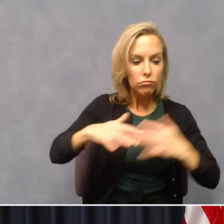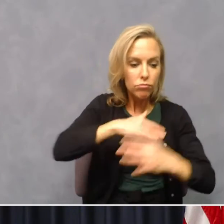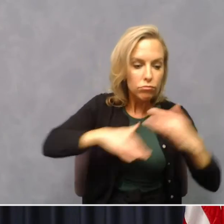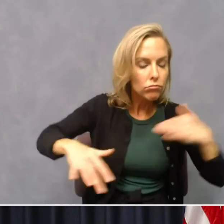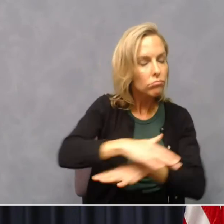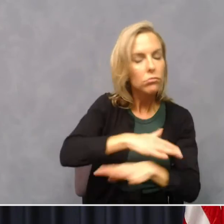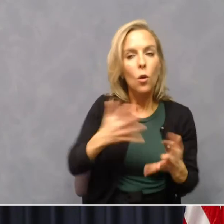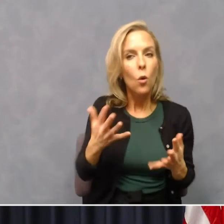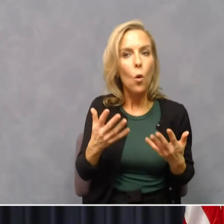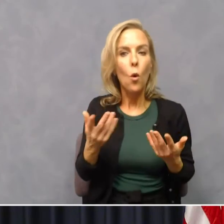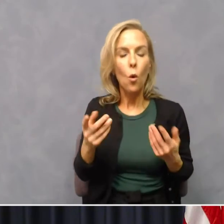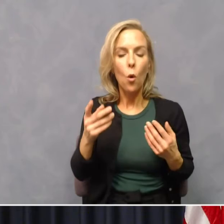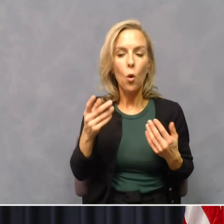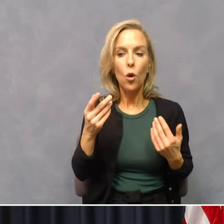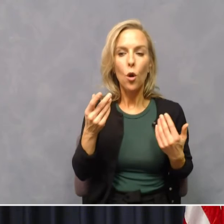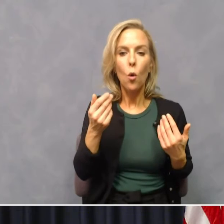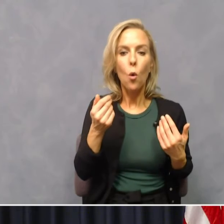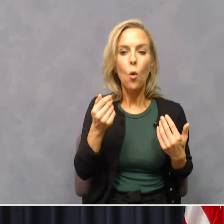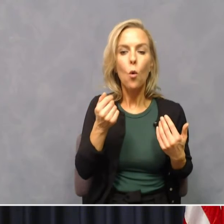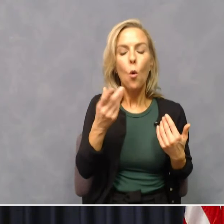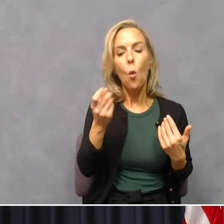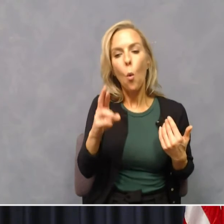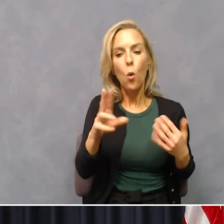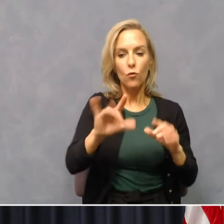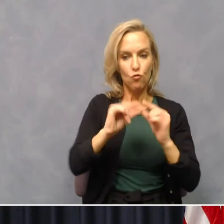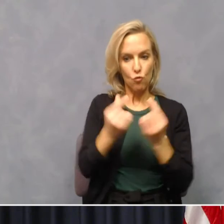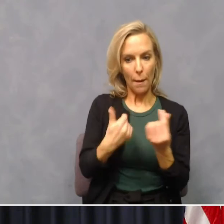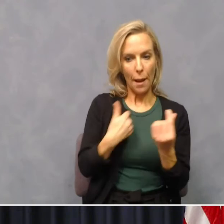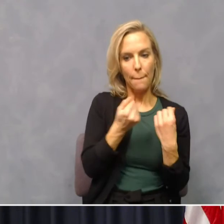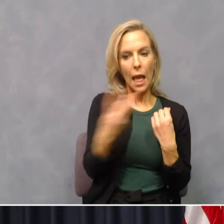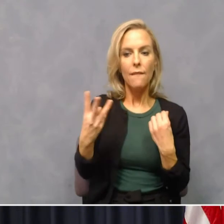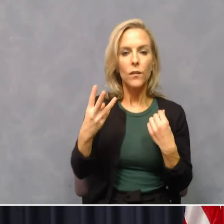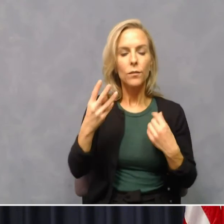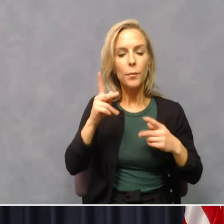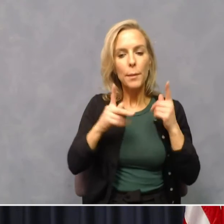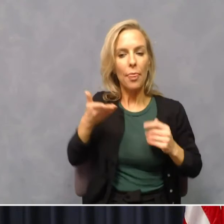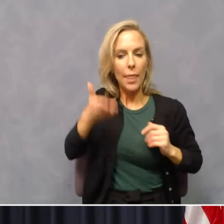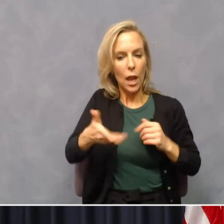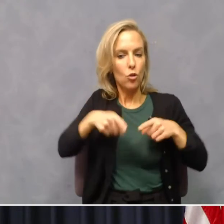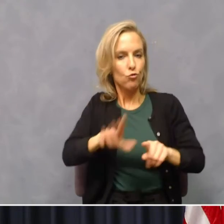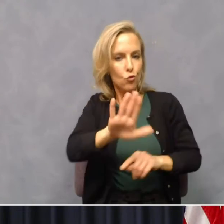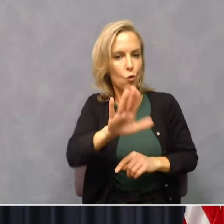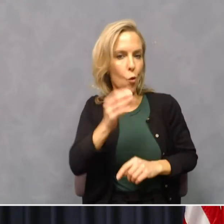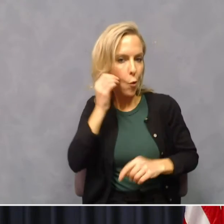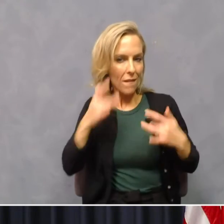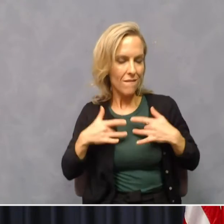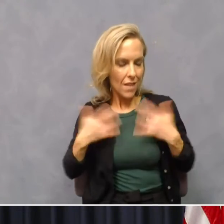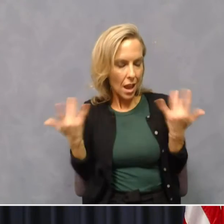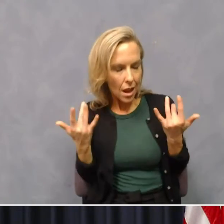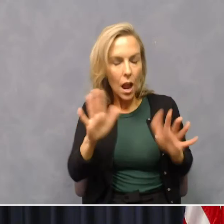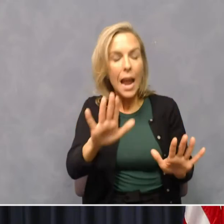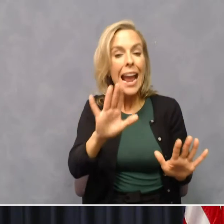that had multiple households over Christmas or the break. But if you did, please get